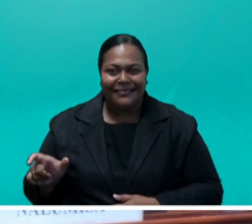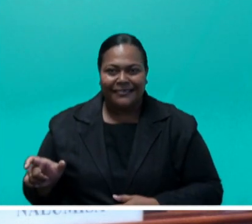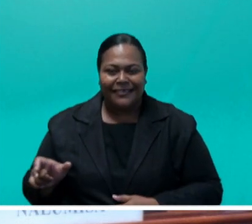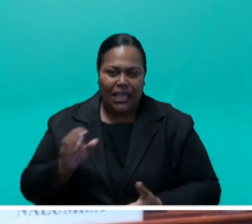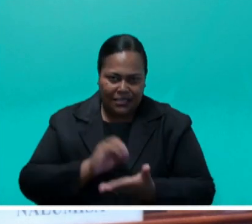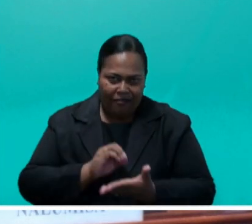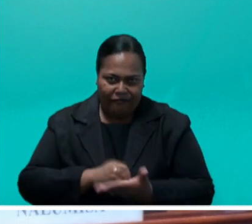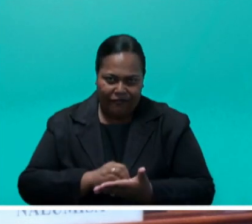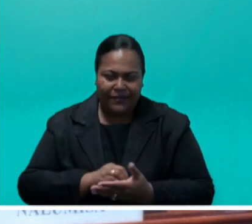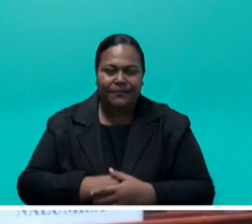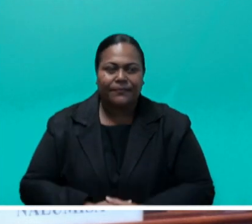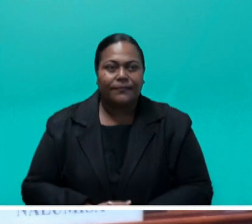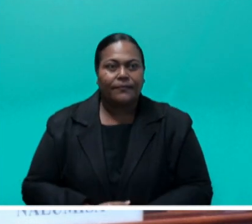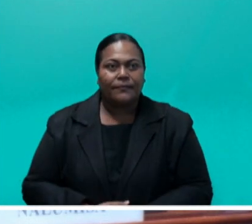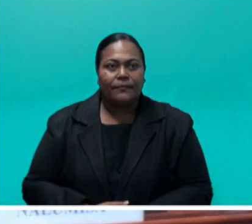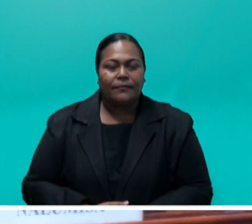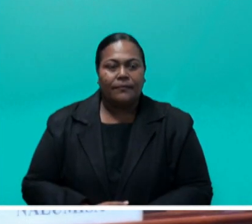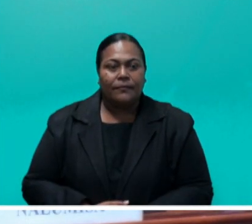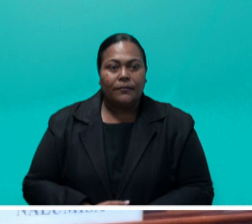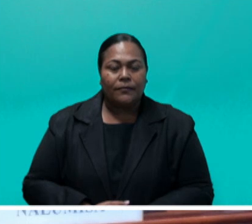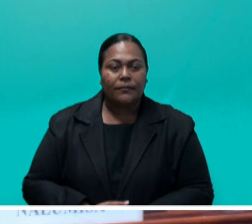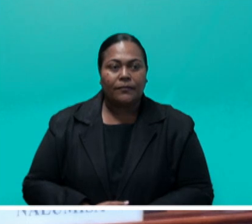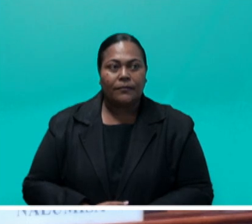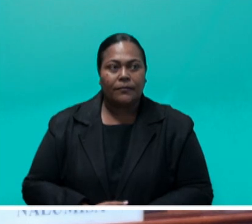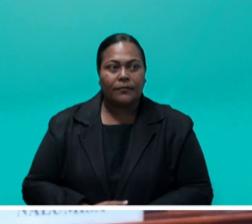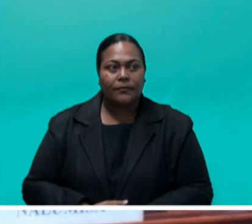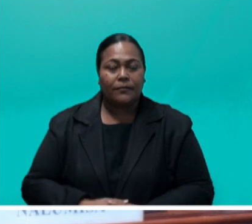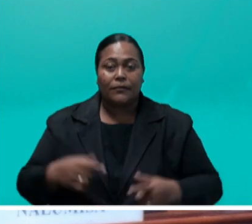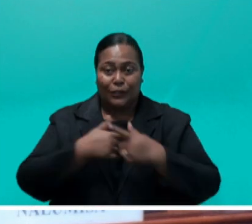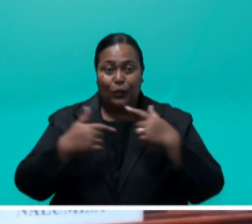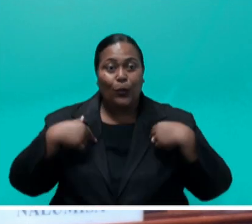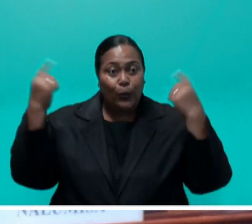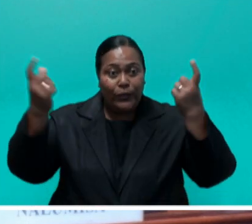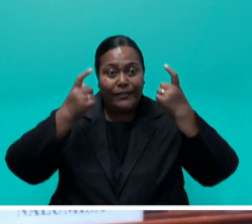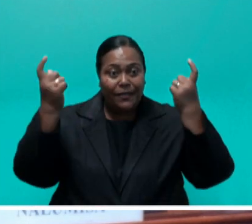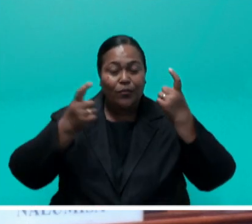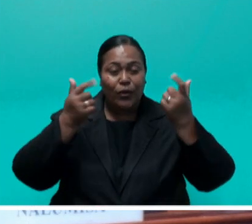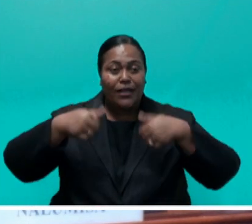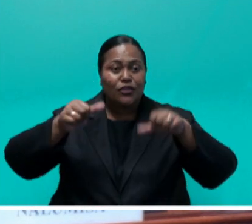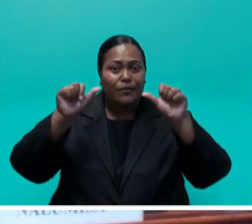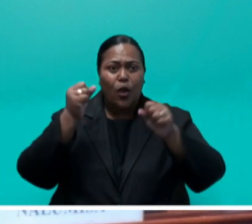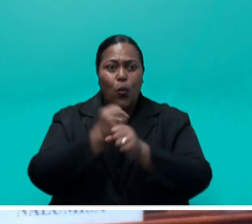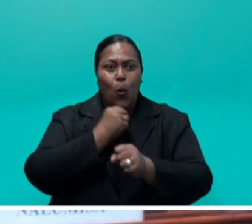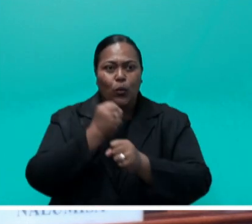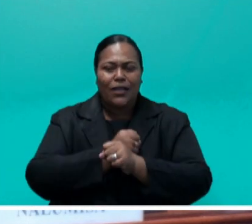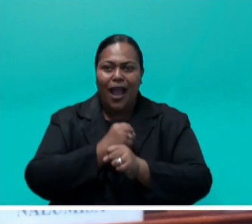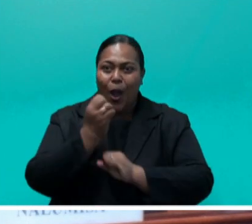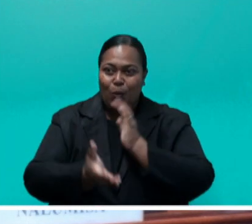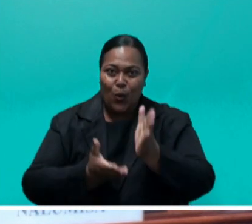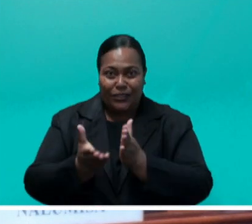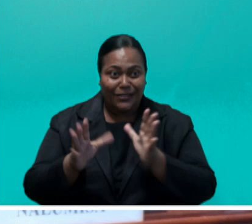communities. Honourable Speaker, as we celebrate the achievements of our gold awardees, let